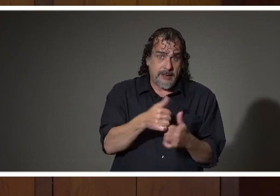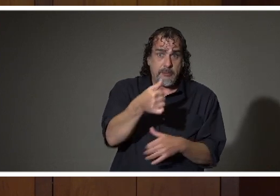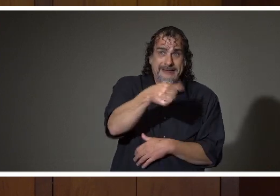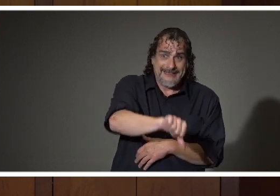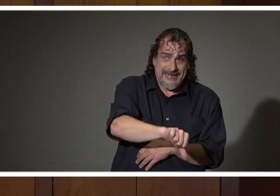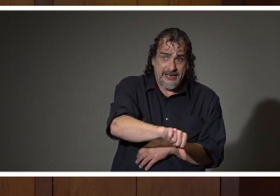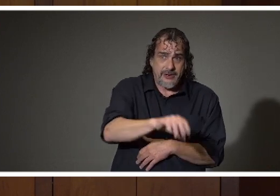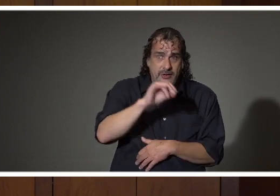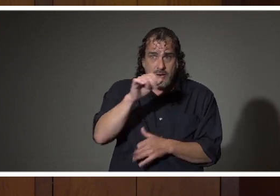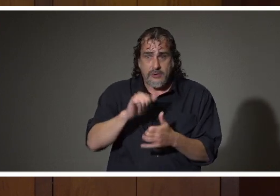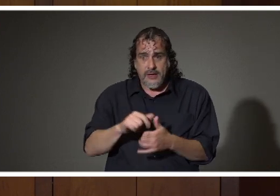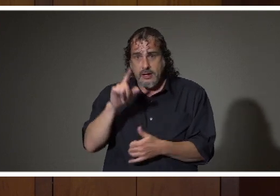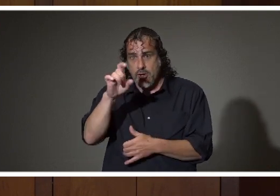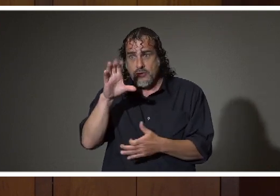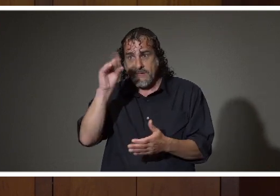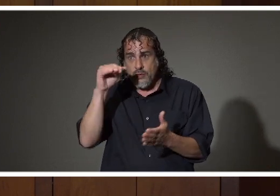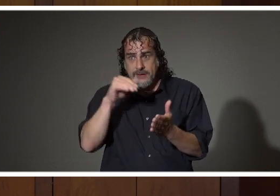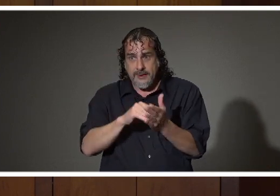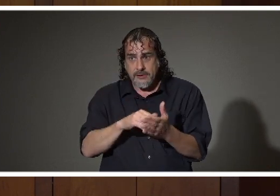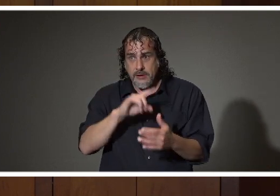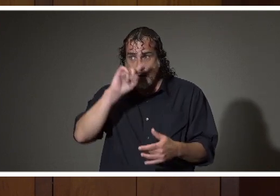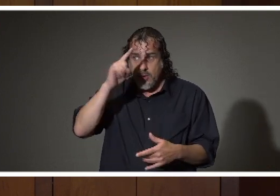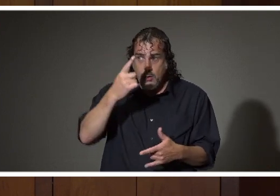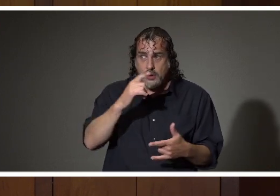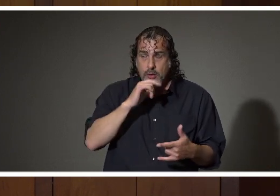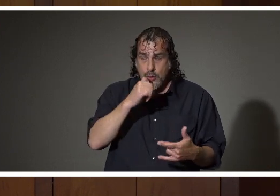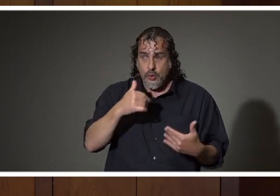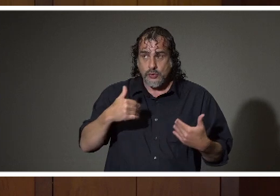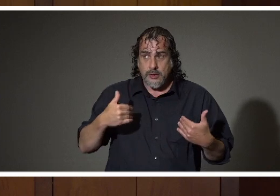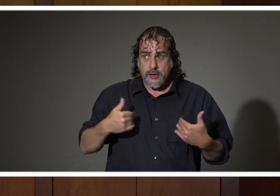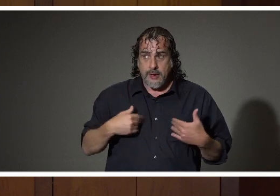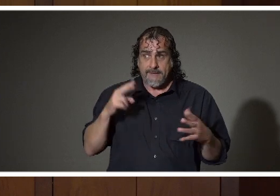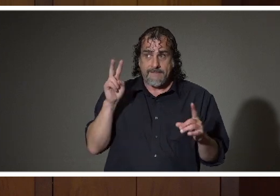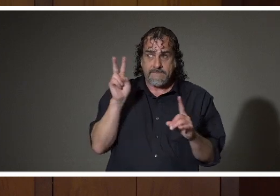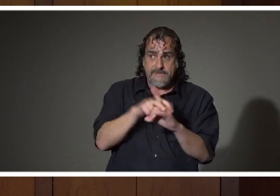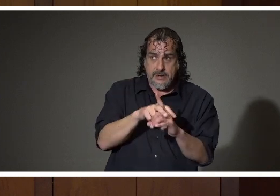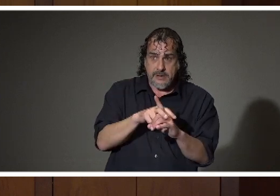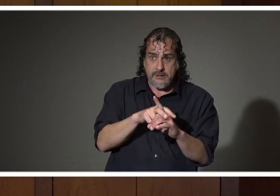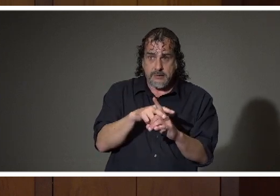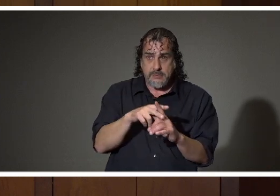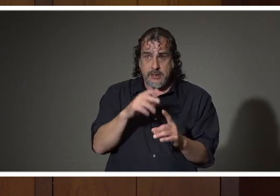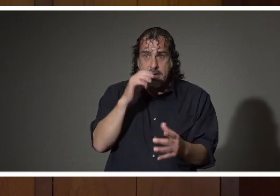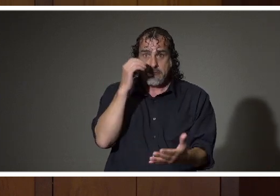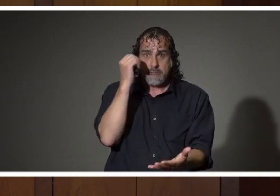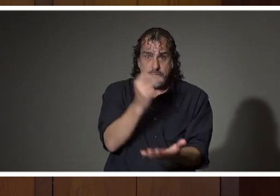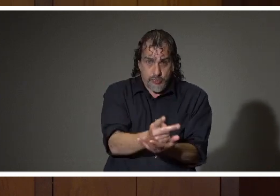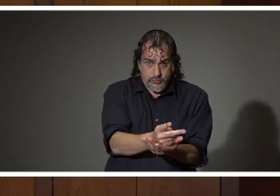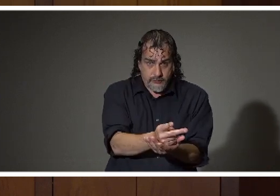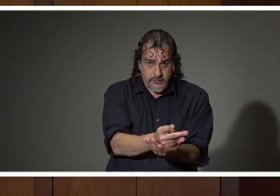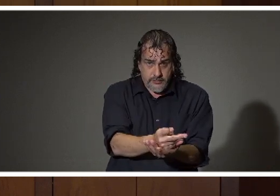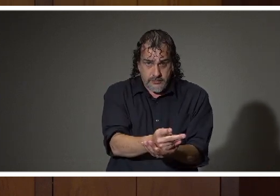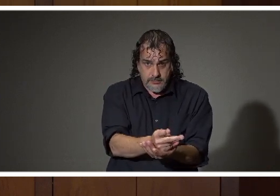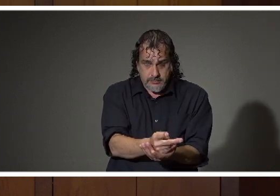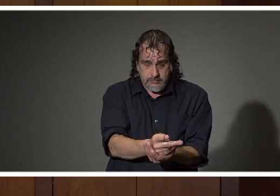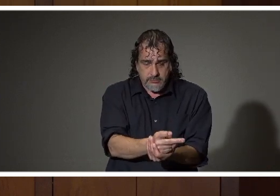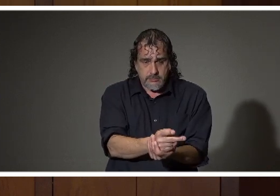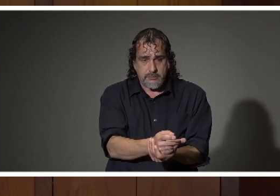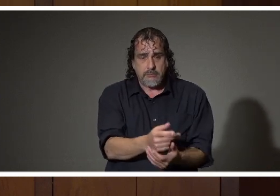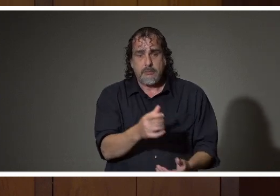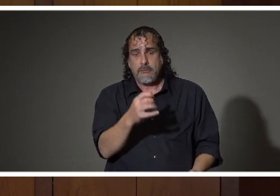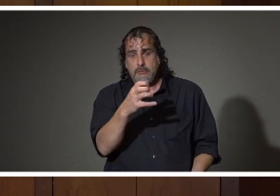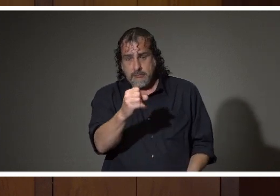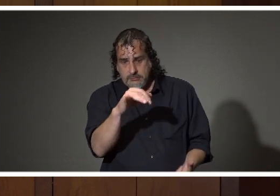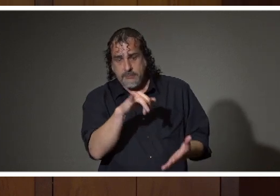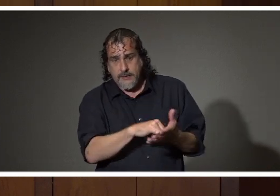does that 140,000 include only those who have filed and been eligible? Yes, that is